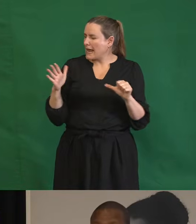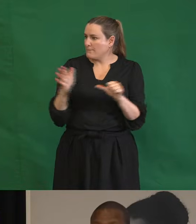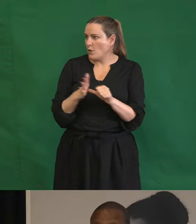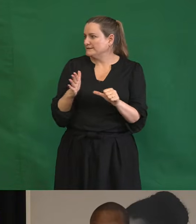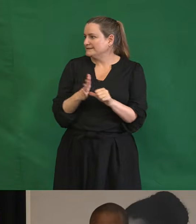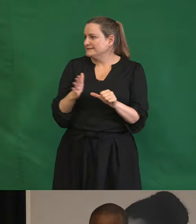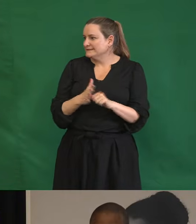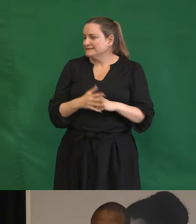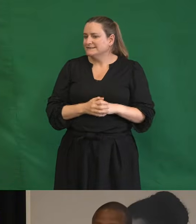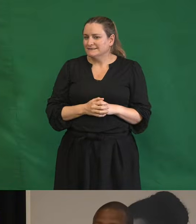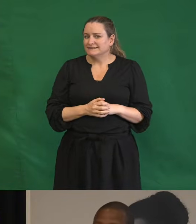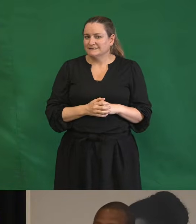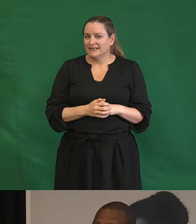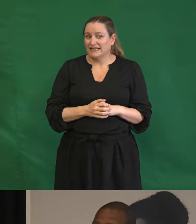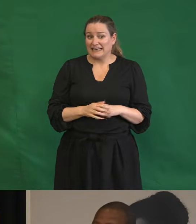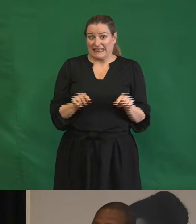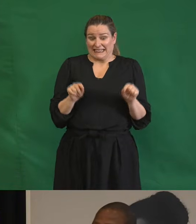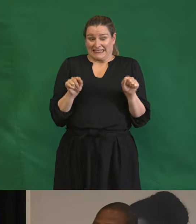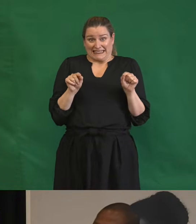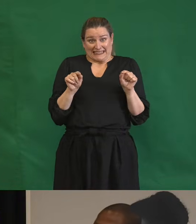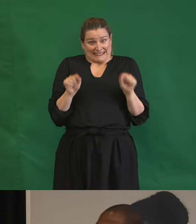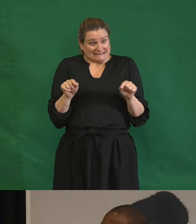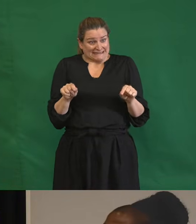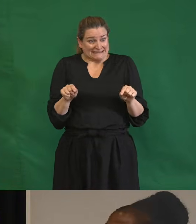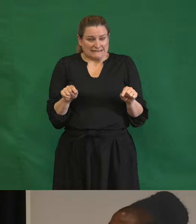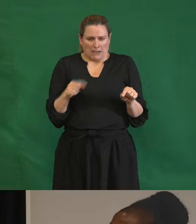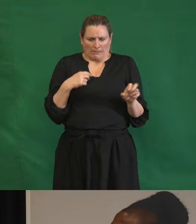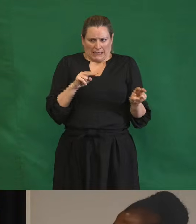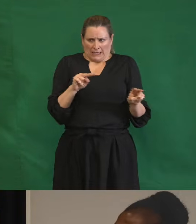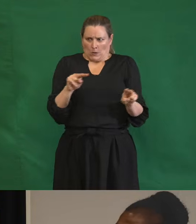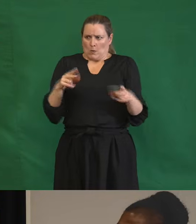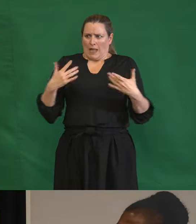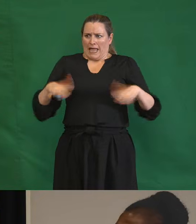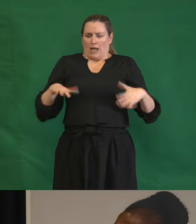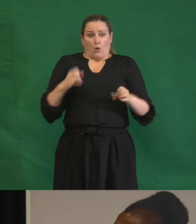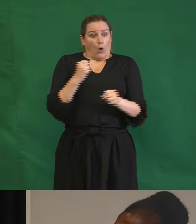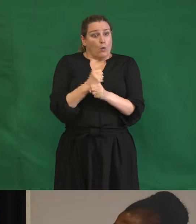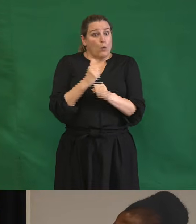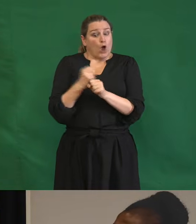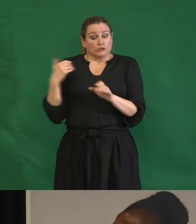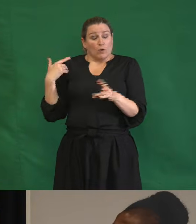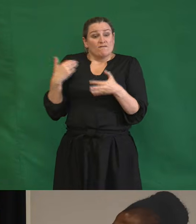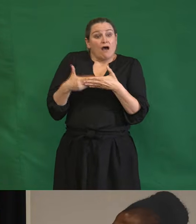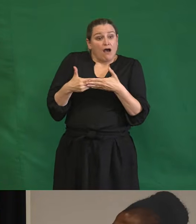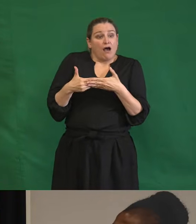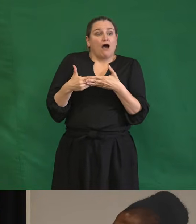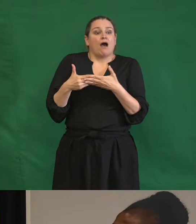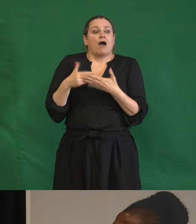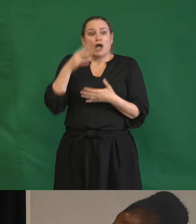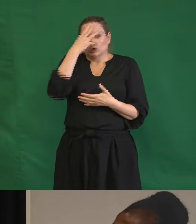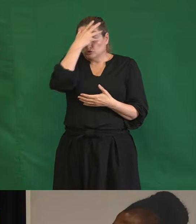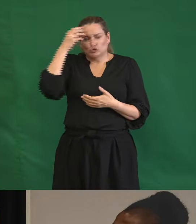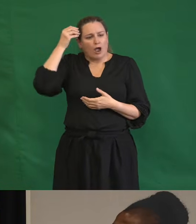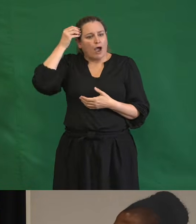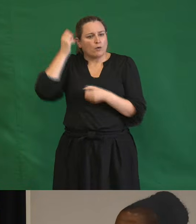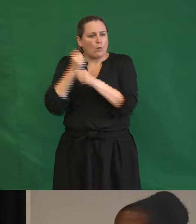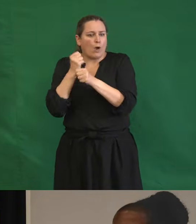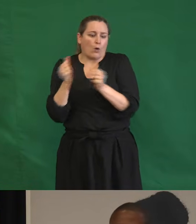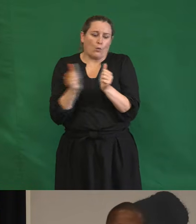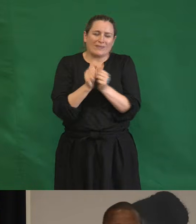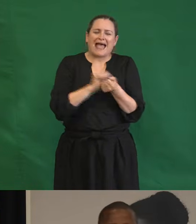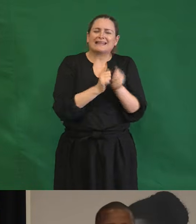session. The work that has happened in, how many months, John, now?